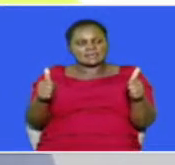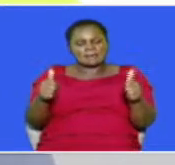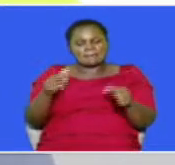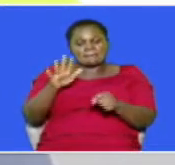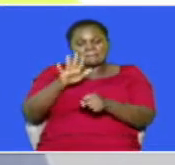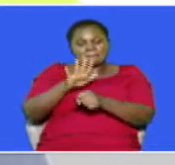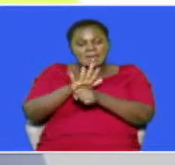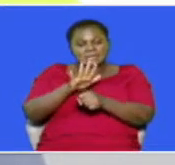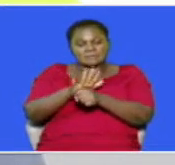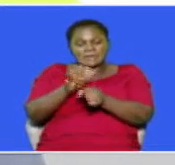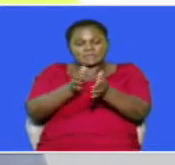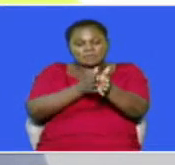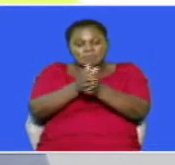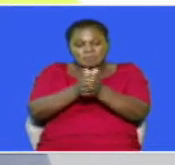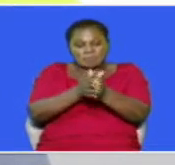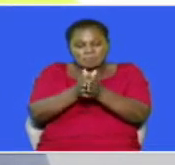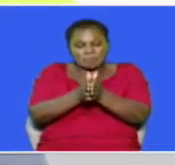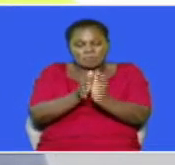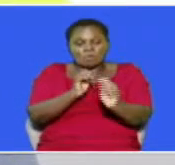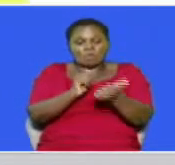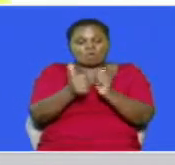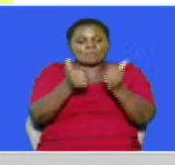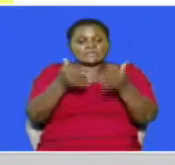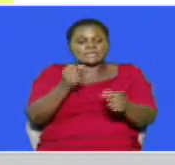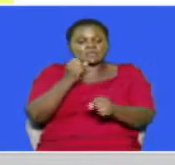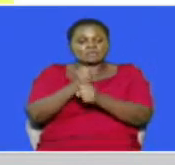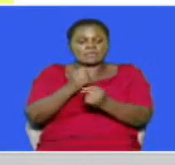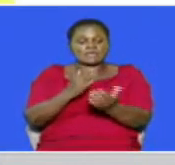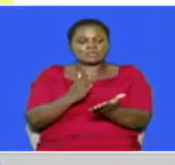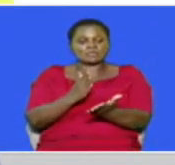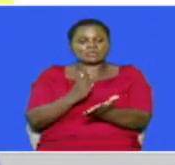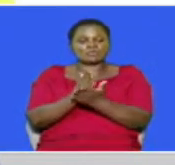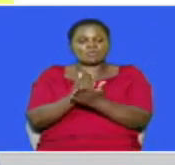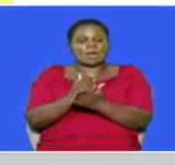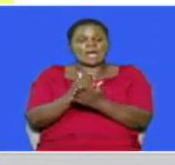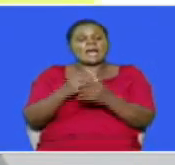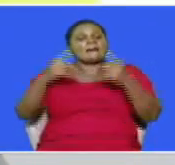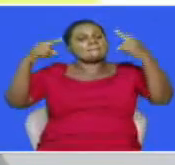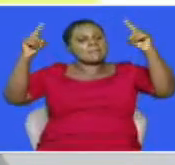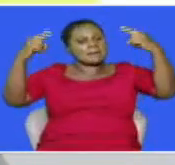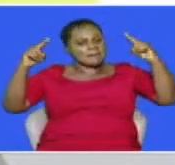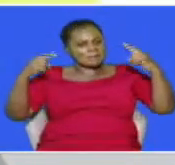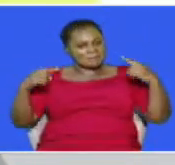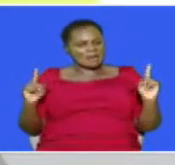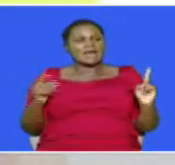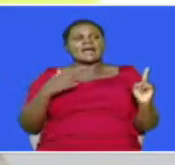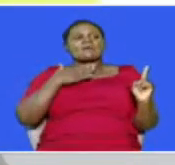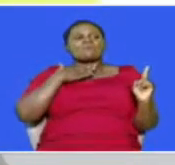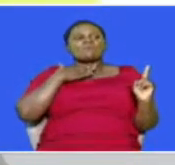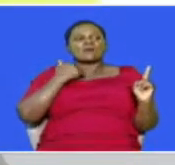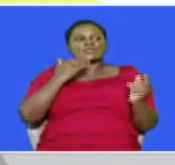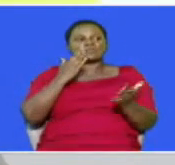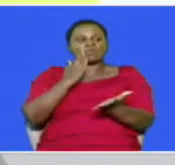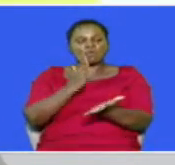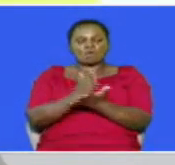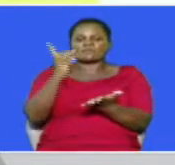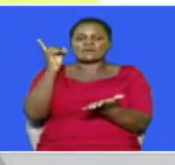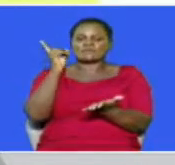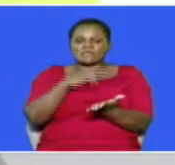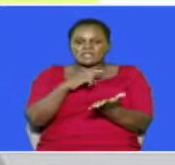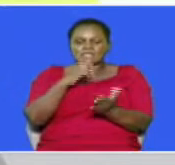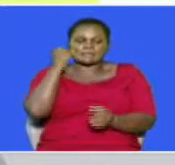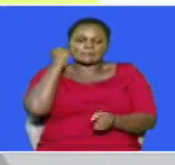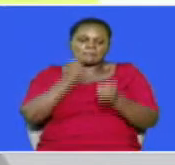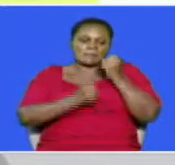of interest in this event to ensure that it goes a success. I just want to confirm to you that the